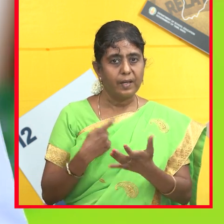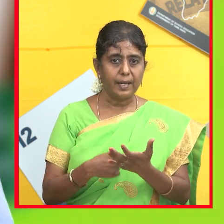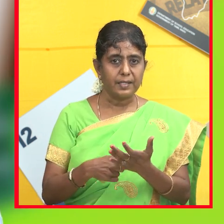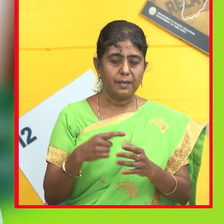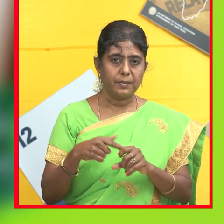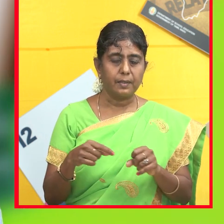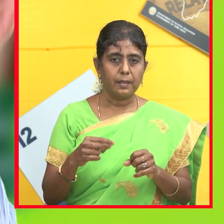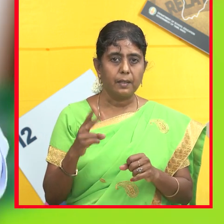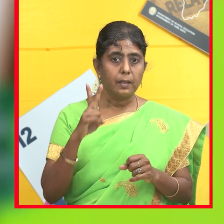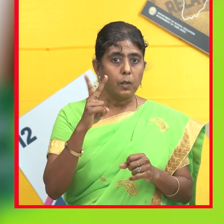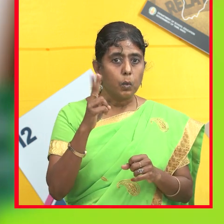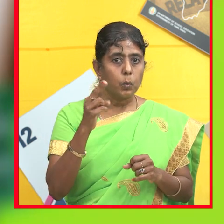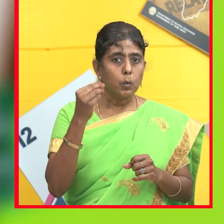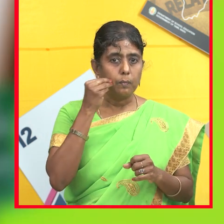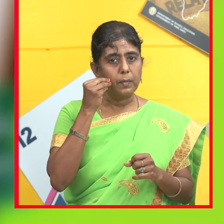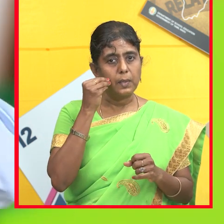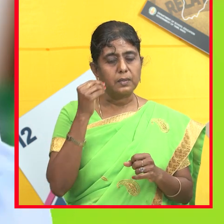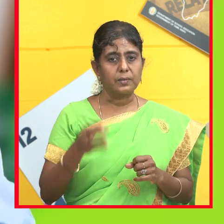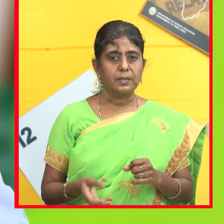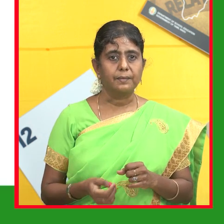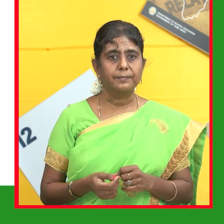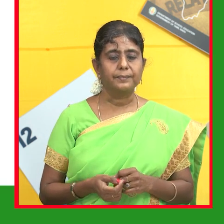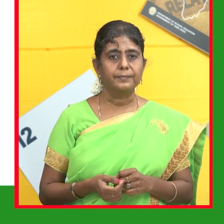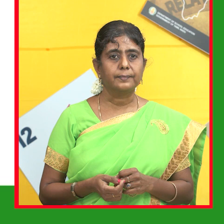2 mark question we are going to see. Simple problem, so we are going to see that.